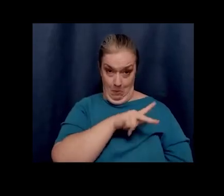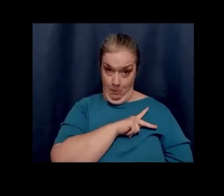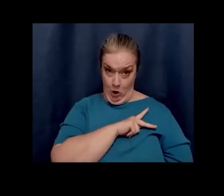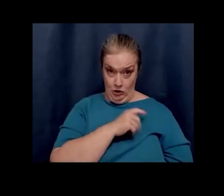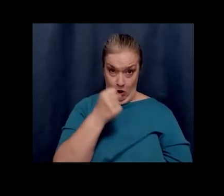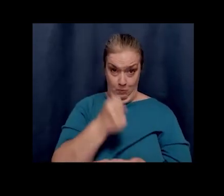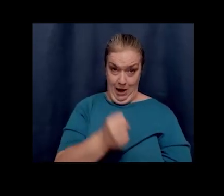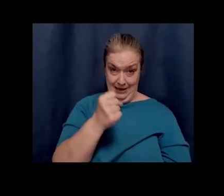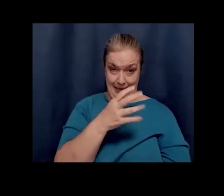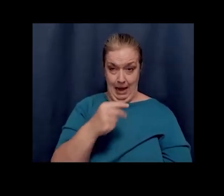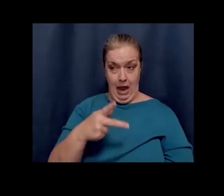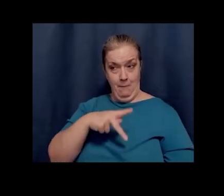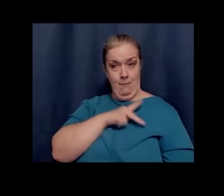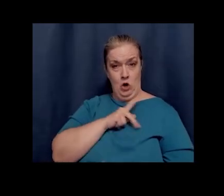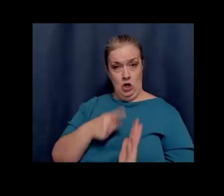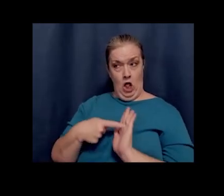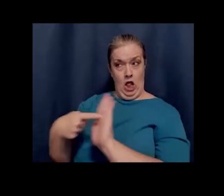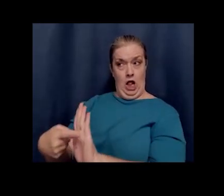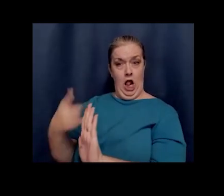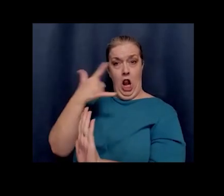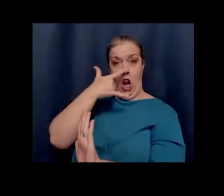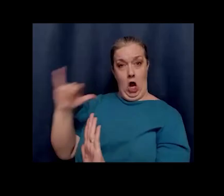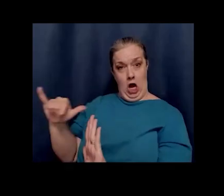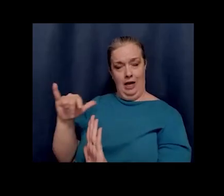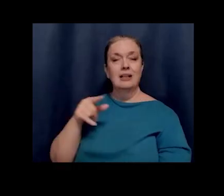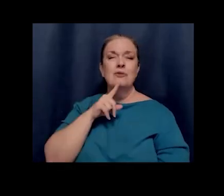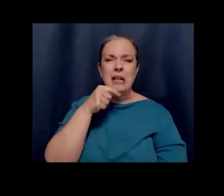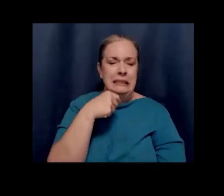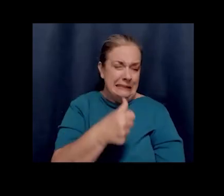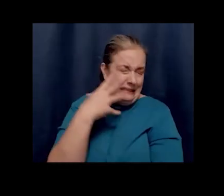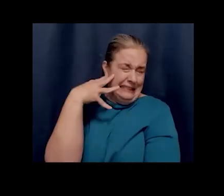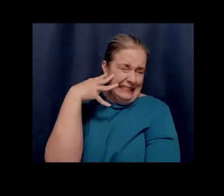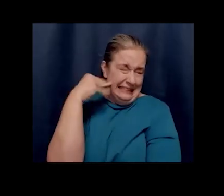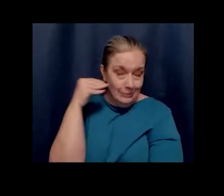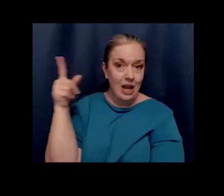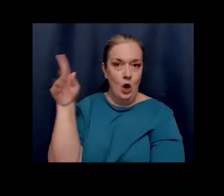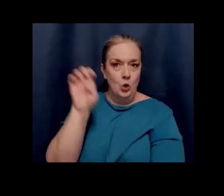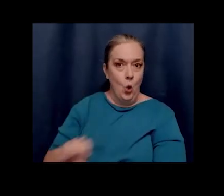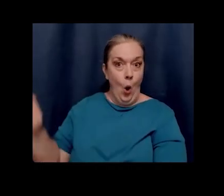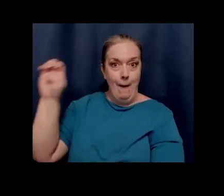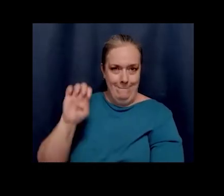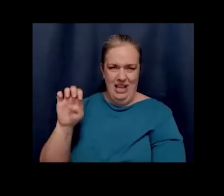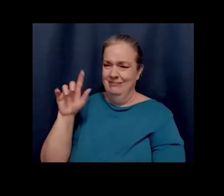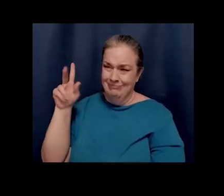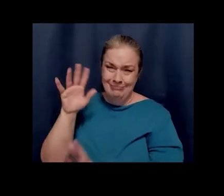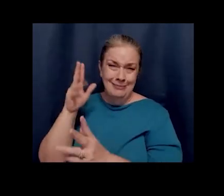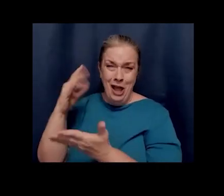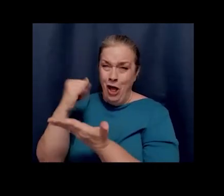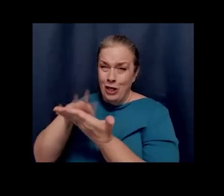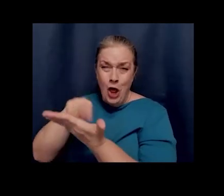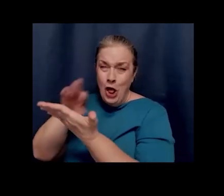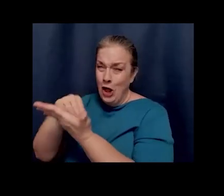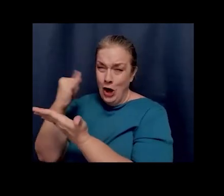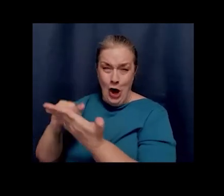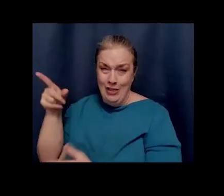persona making. Wood had traveled and studied in Europe, yet said all the really good ideas I ever had that